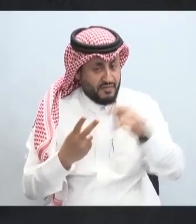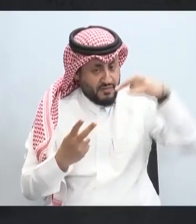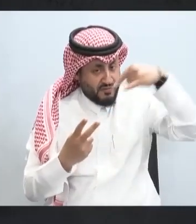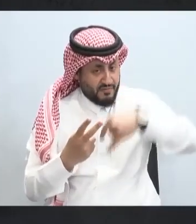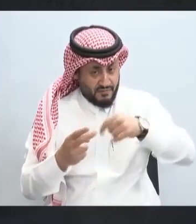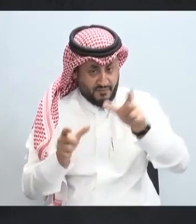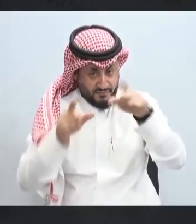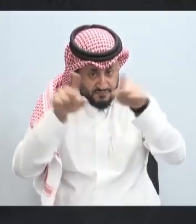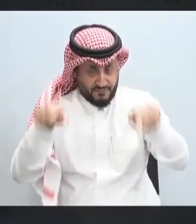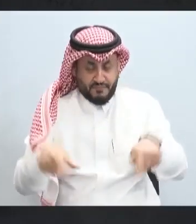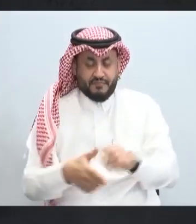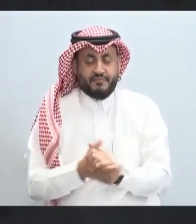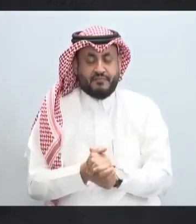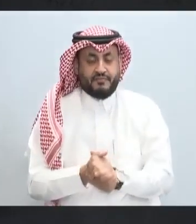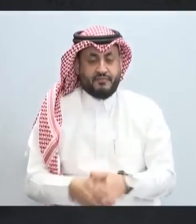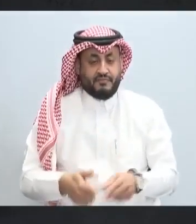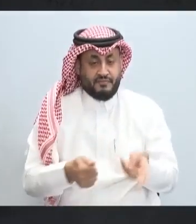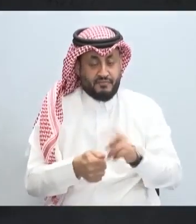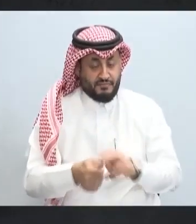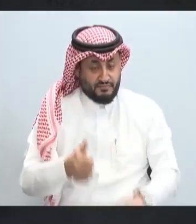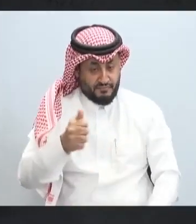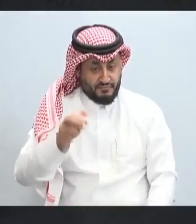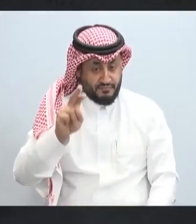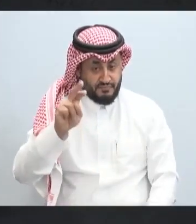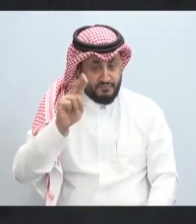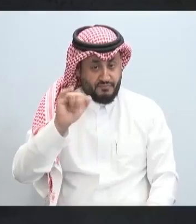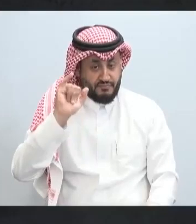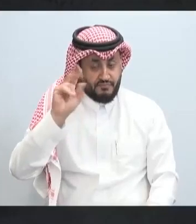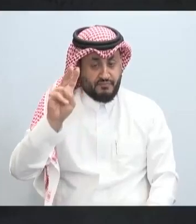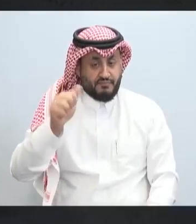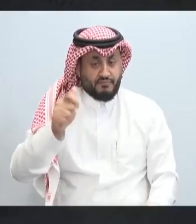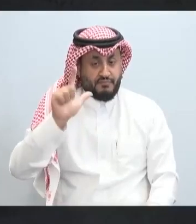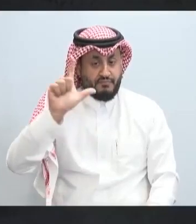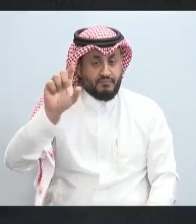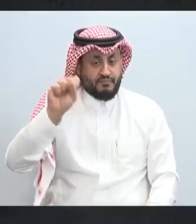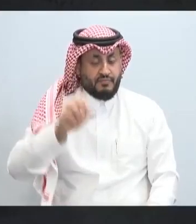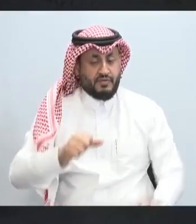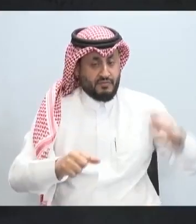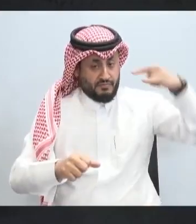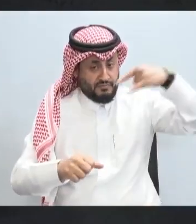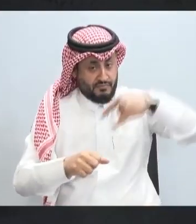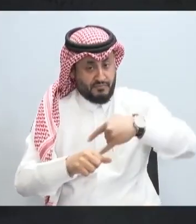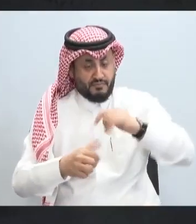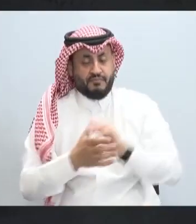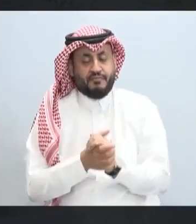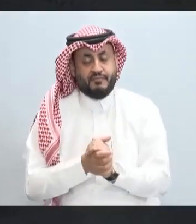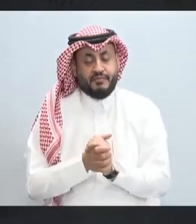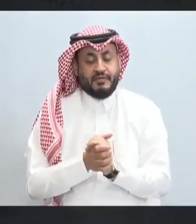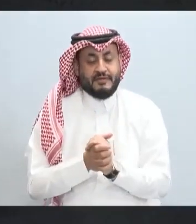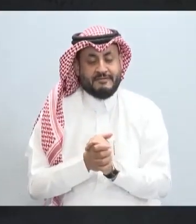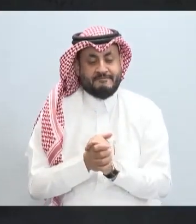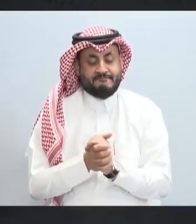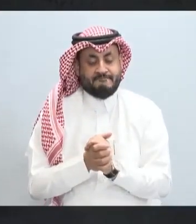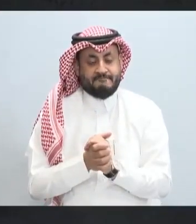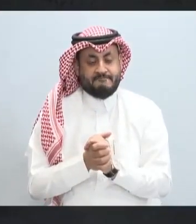says arrival, which means the place or the planes that they are going to land in this